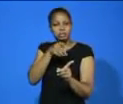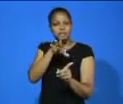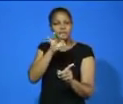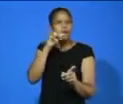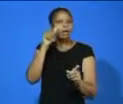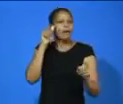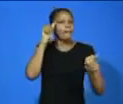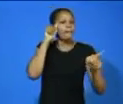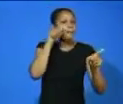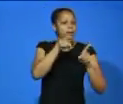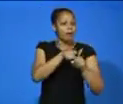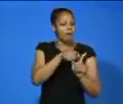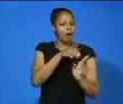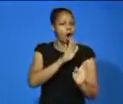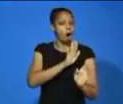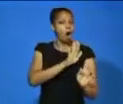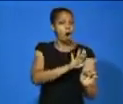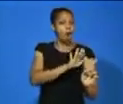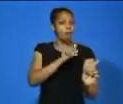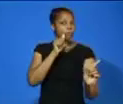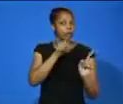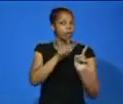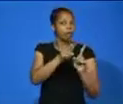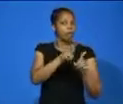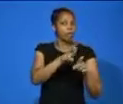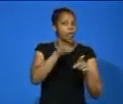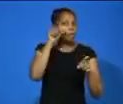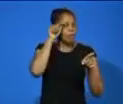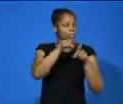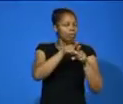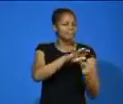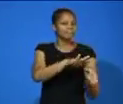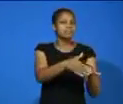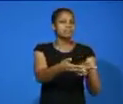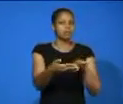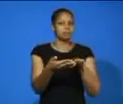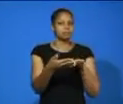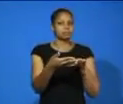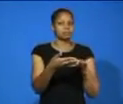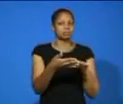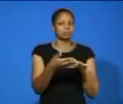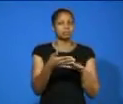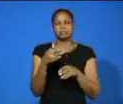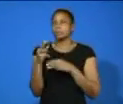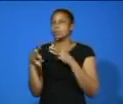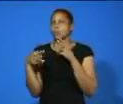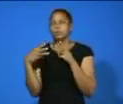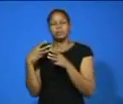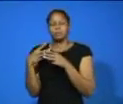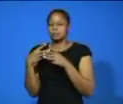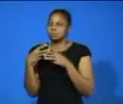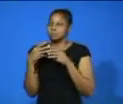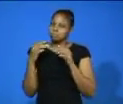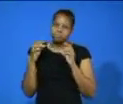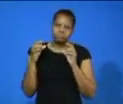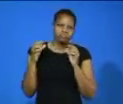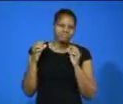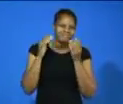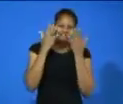And it's a world where sudden, sad